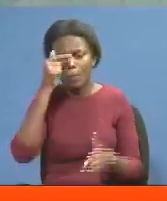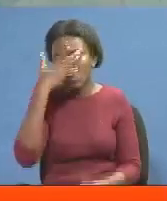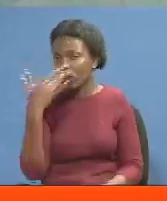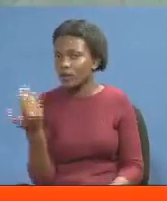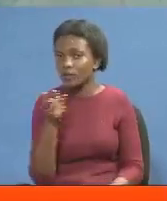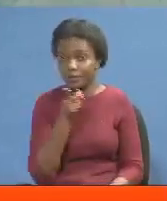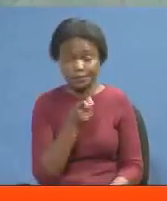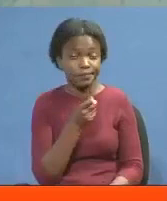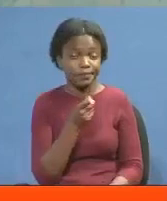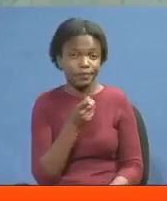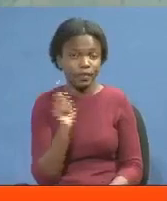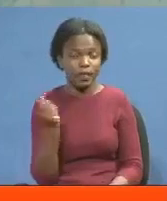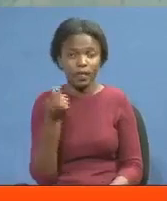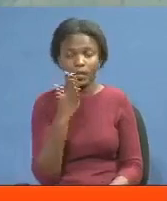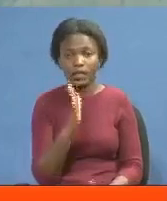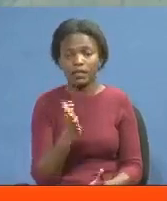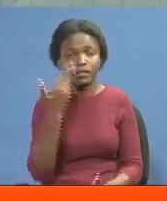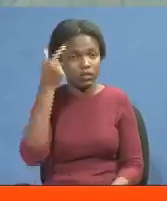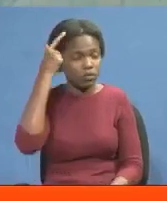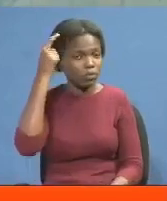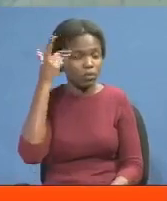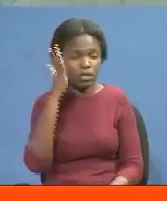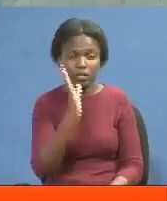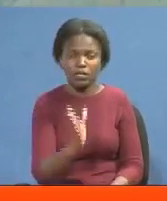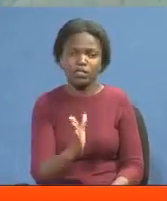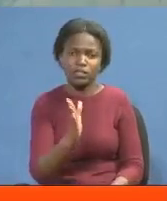thing. Kenyans and Somalis are brothers.